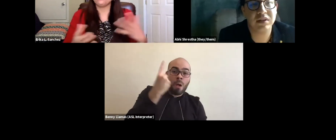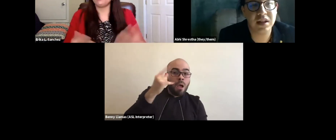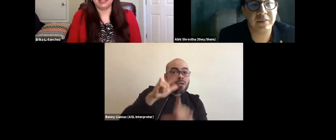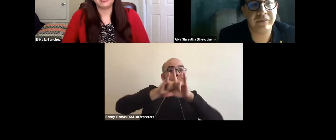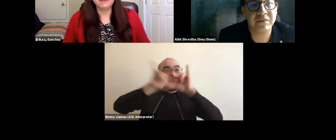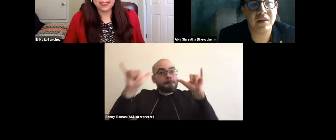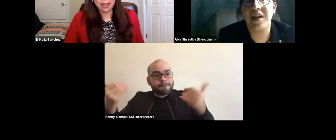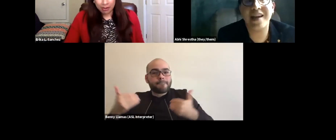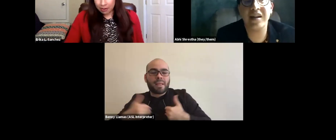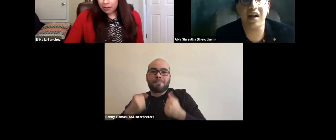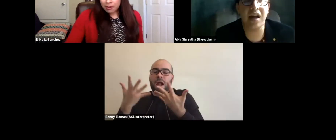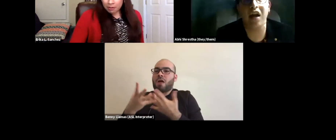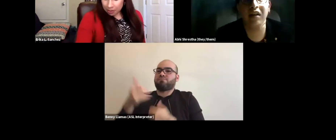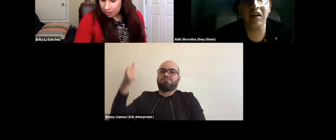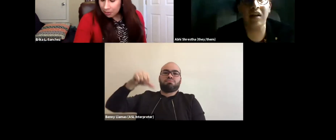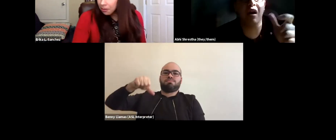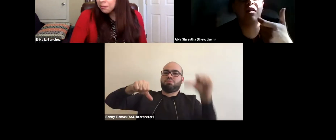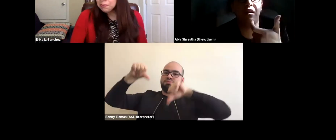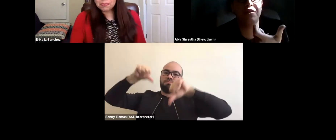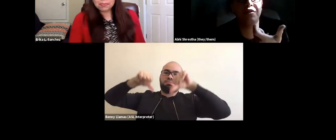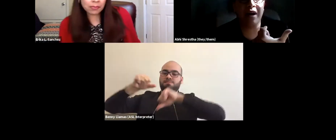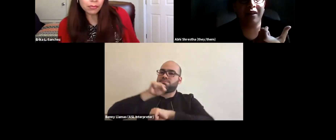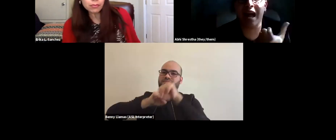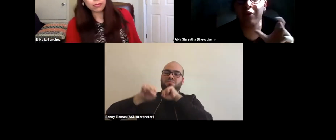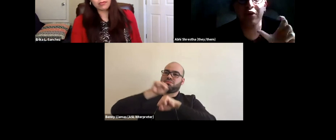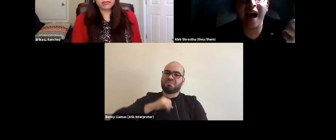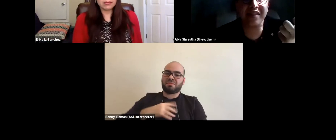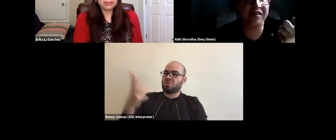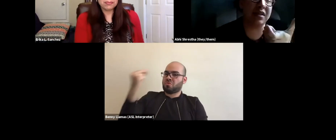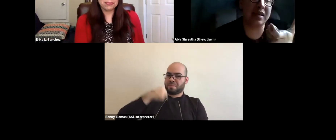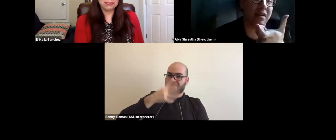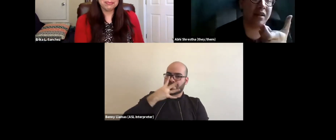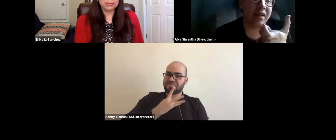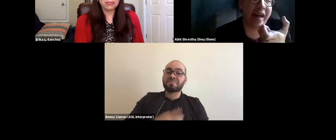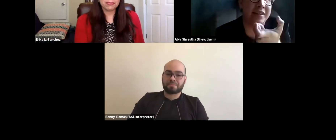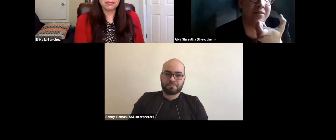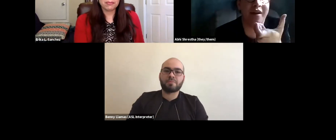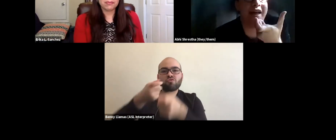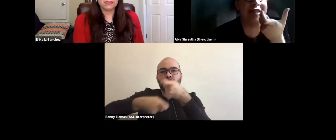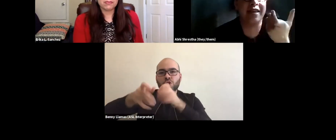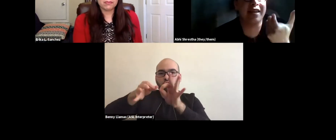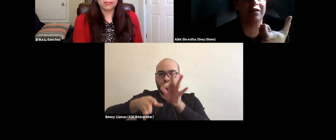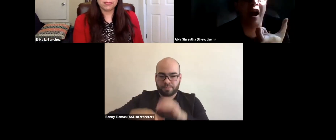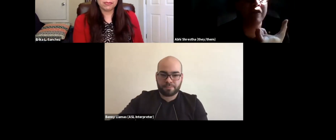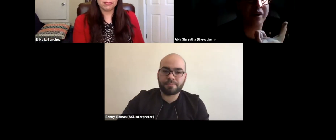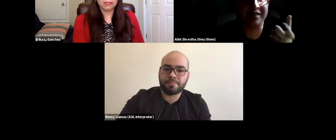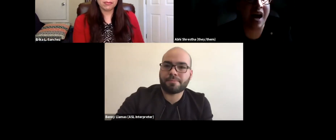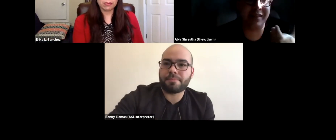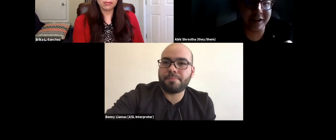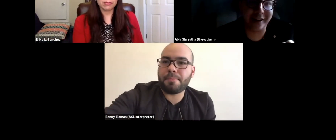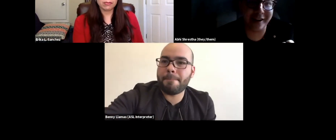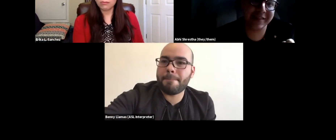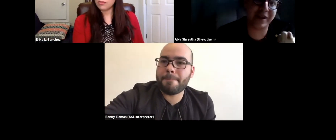so long. Yeah. And I love hearing you talk also about like how your path just is, as I think it is for everyone, is